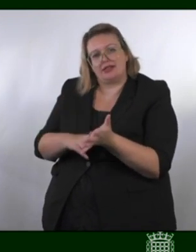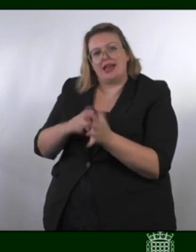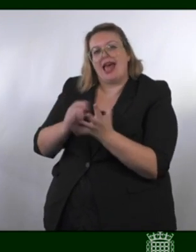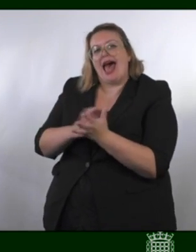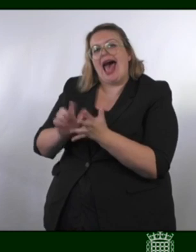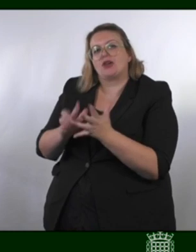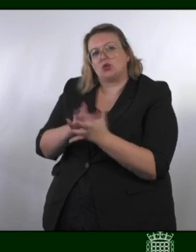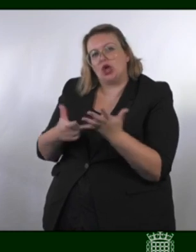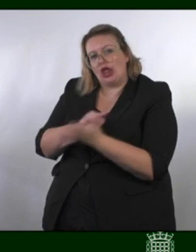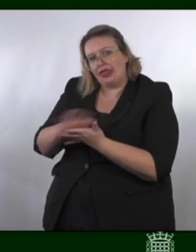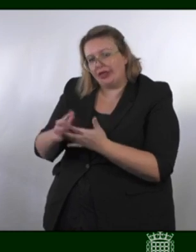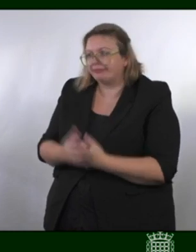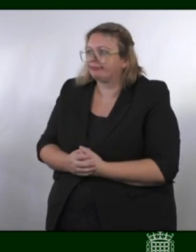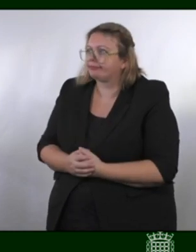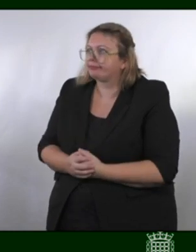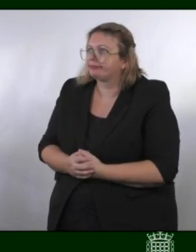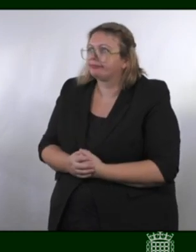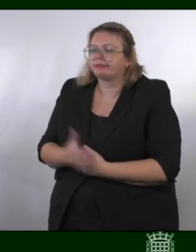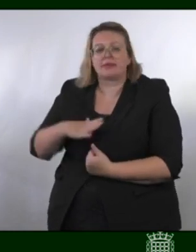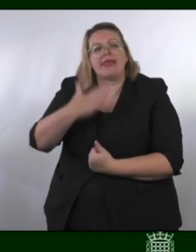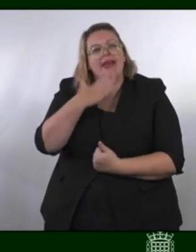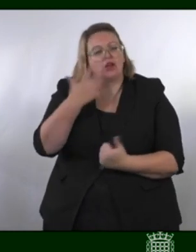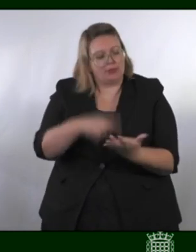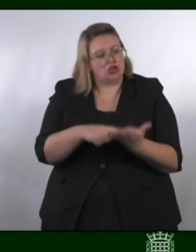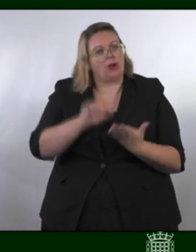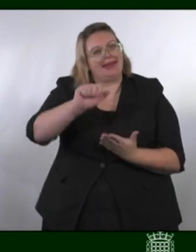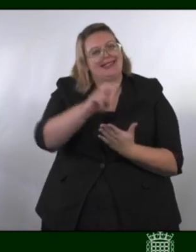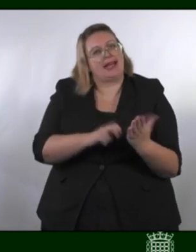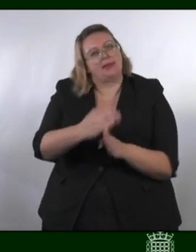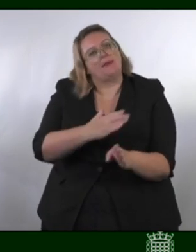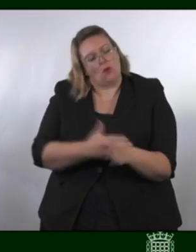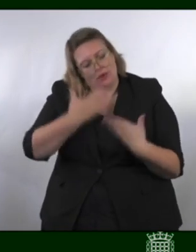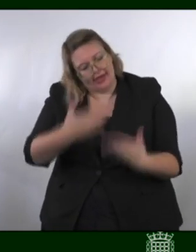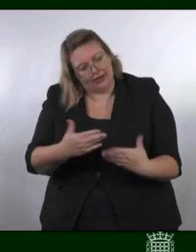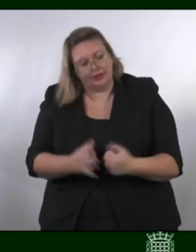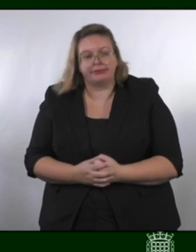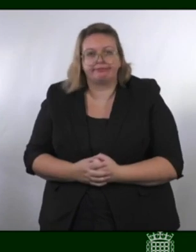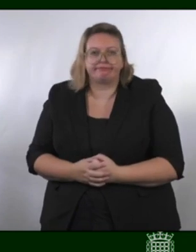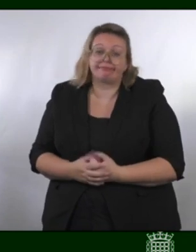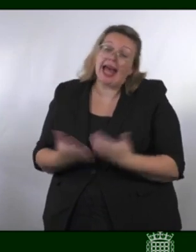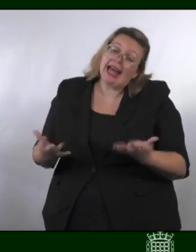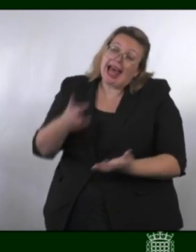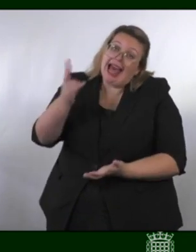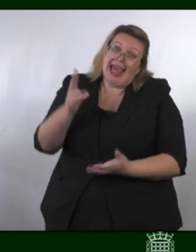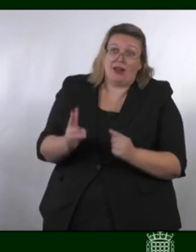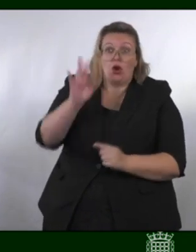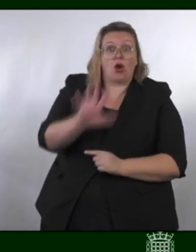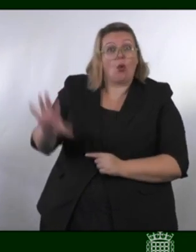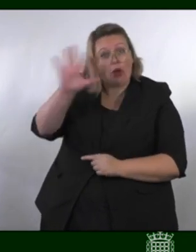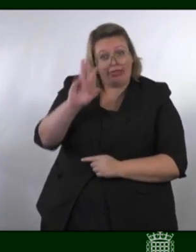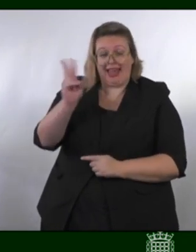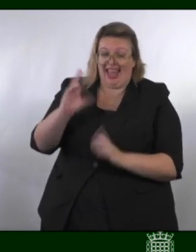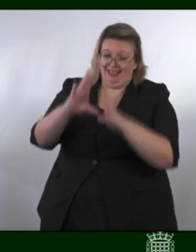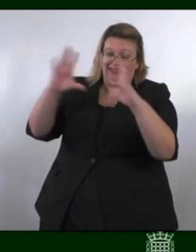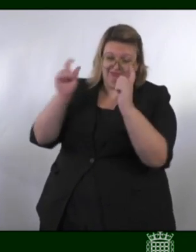of State for advance sight of his statement. So, today we have another great swathe of the North put into